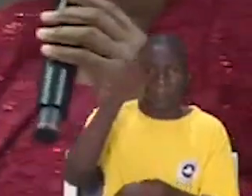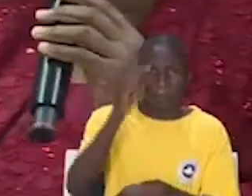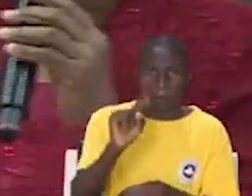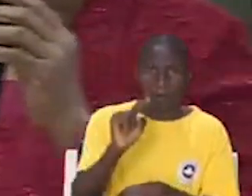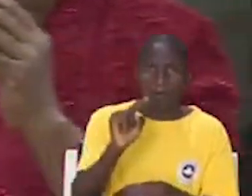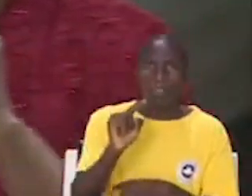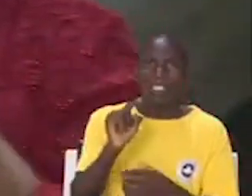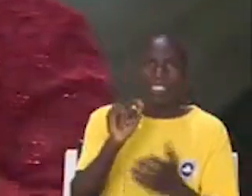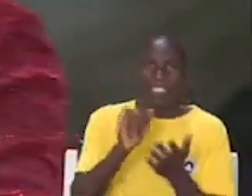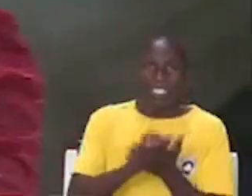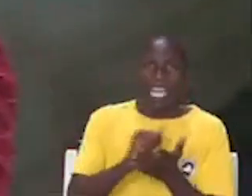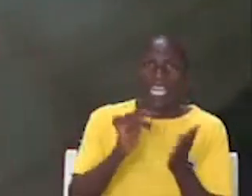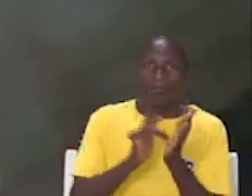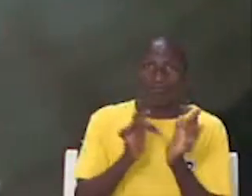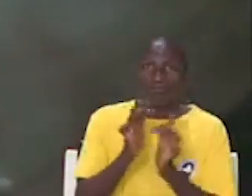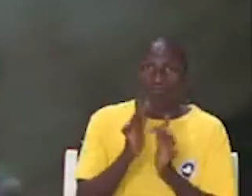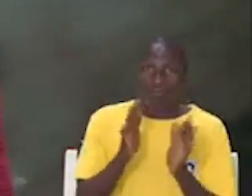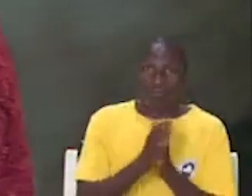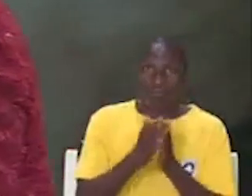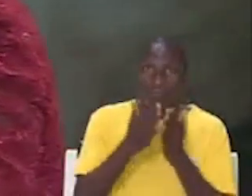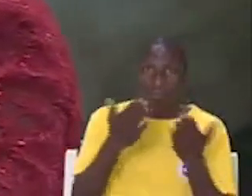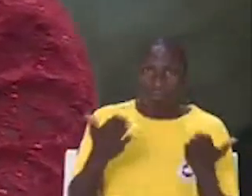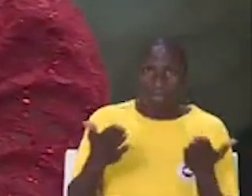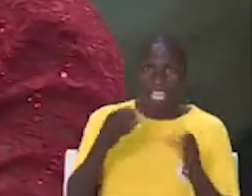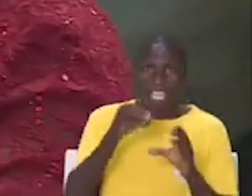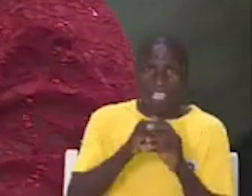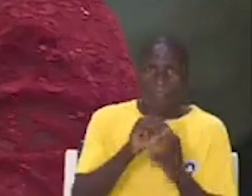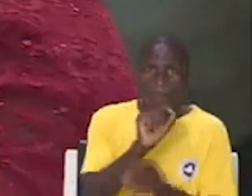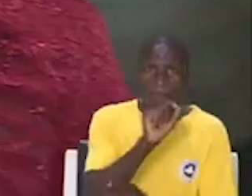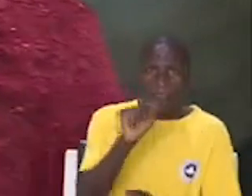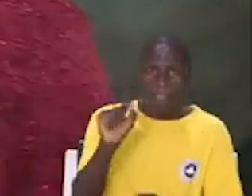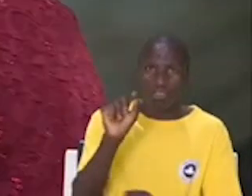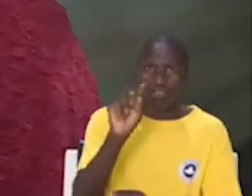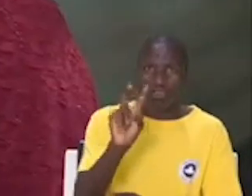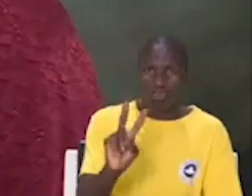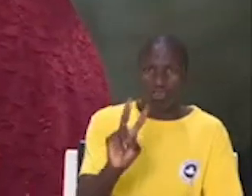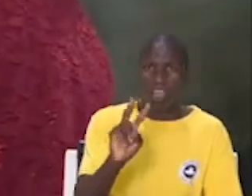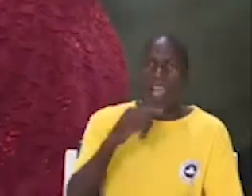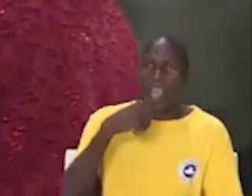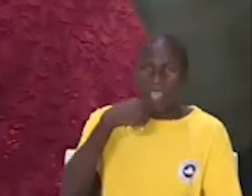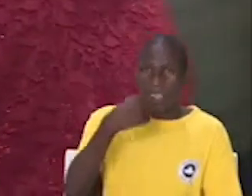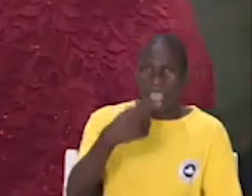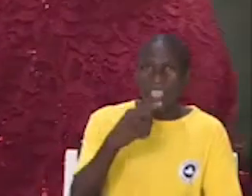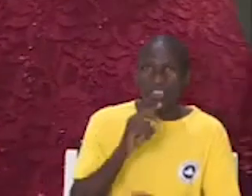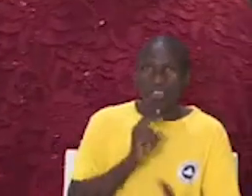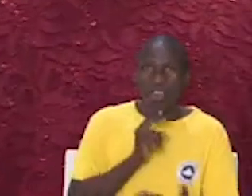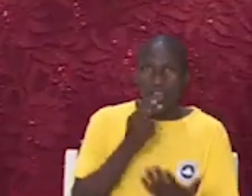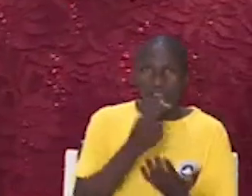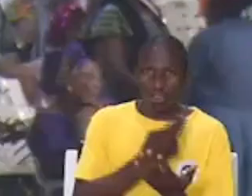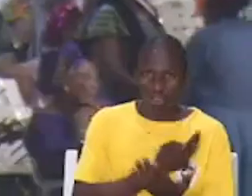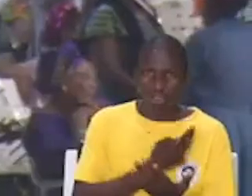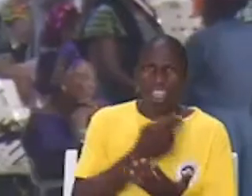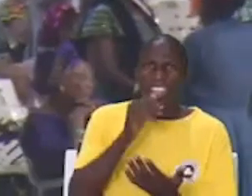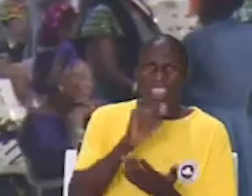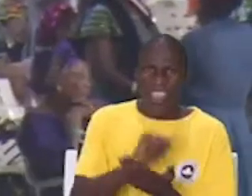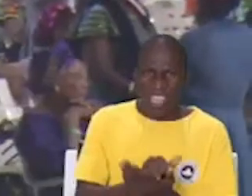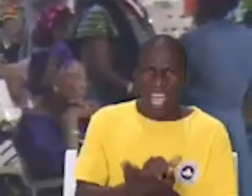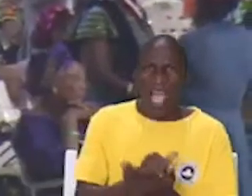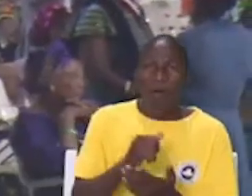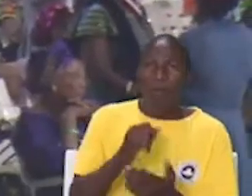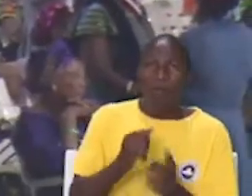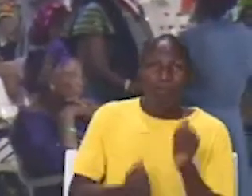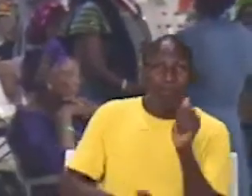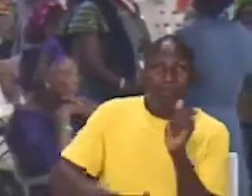That scripture in verse 2 tells us that in particular we should pray